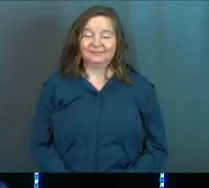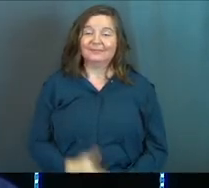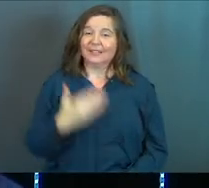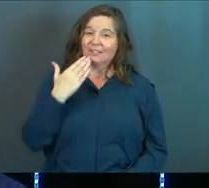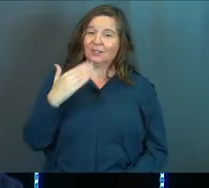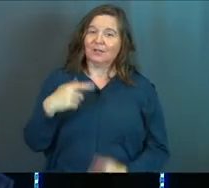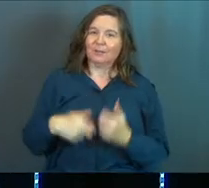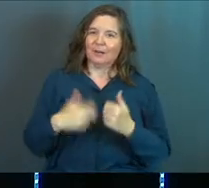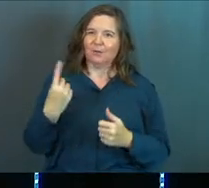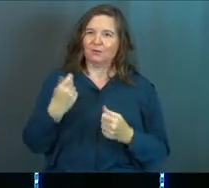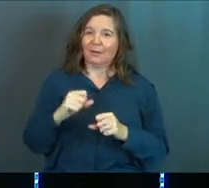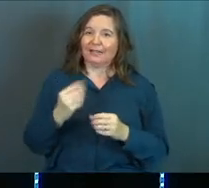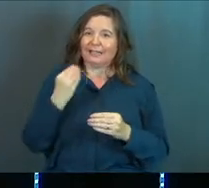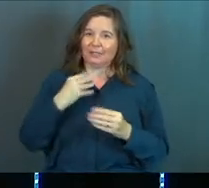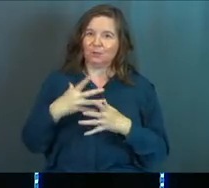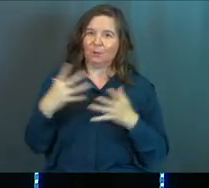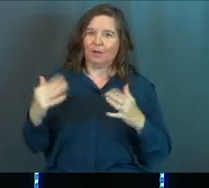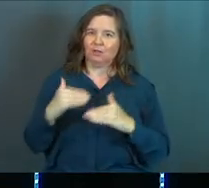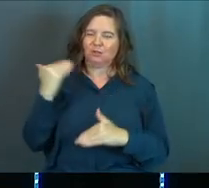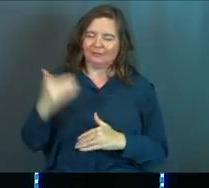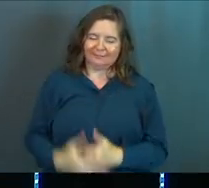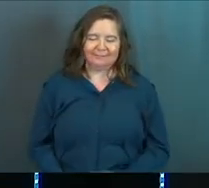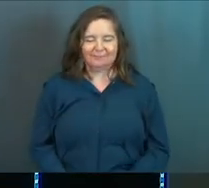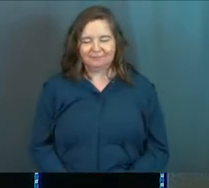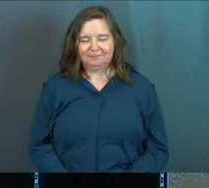That's good. The problem is I always try to eat too much of it.